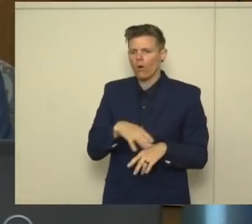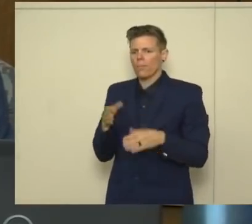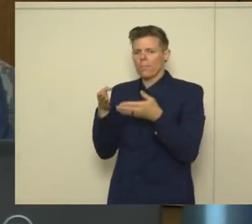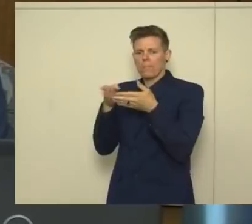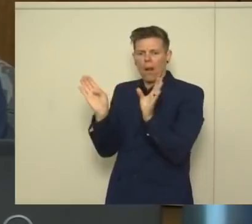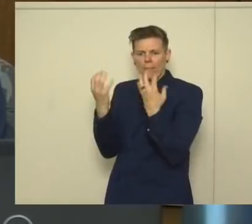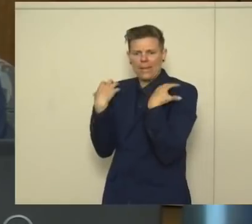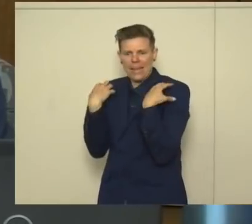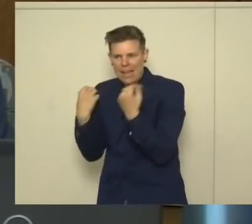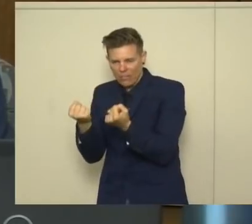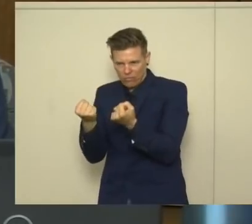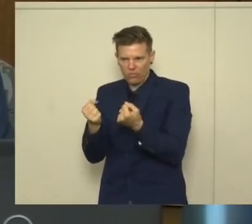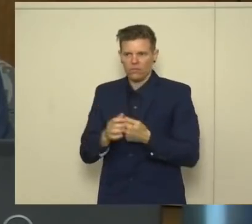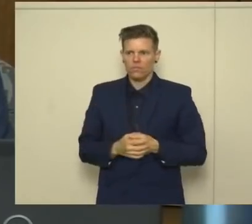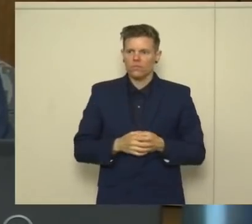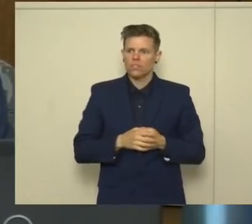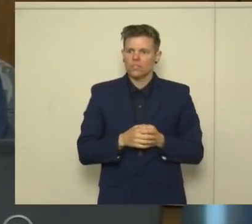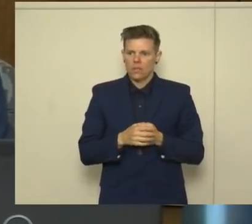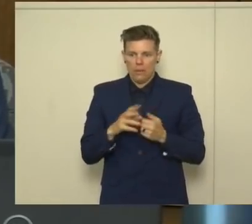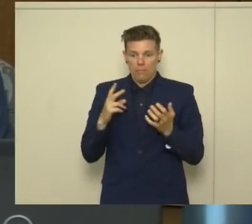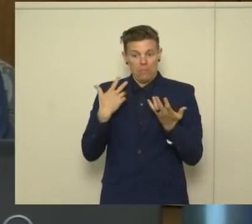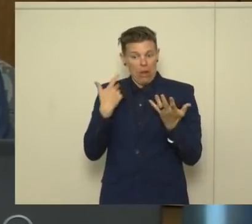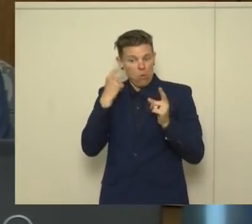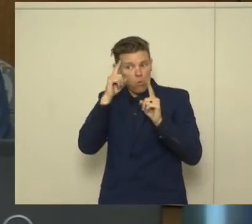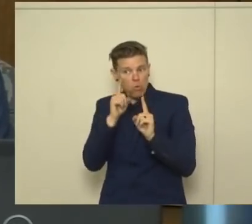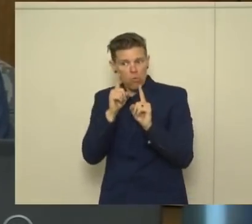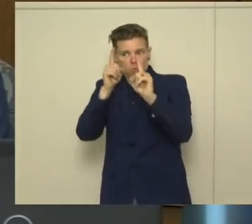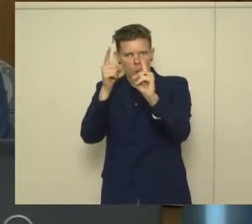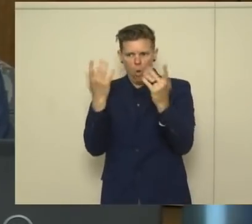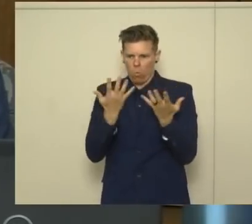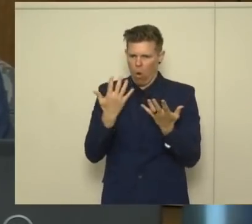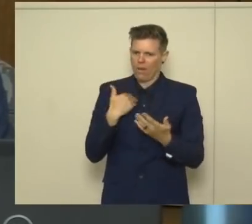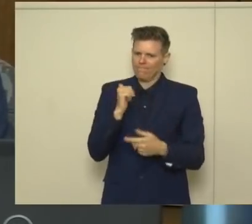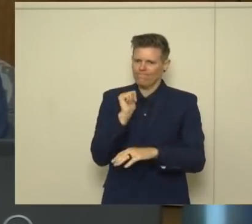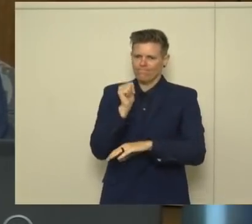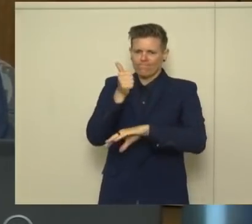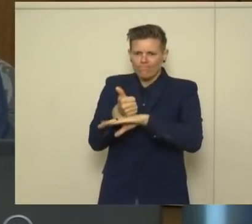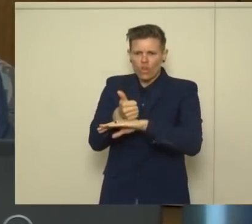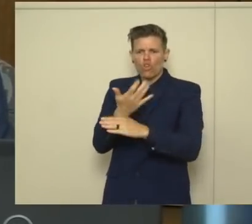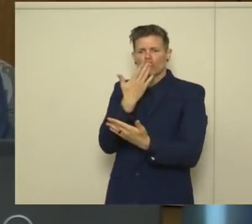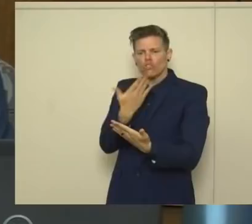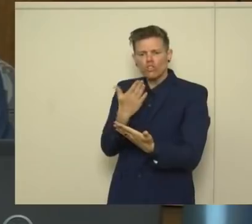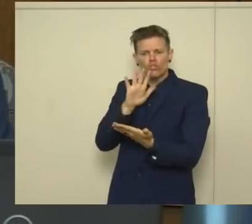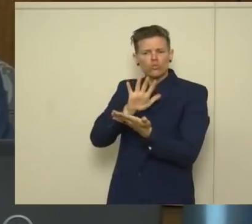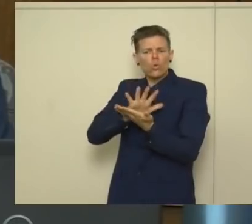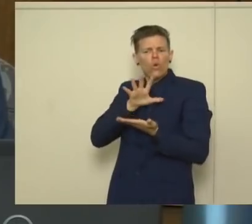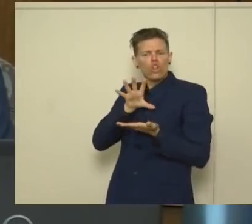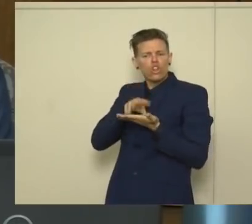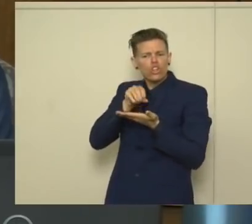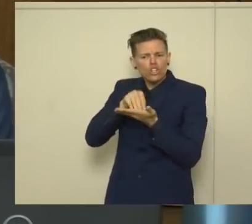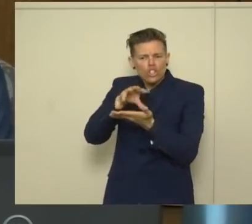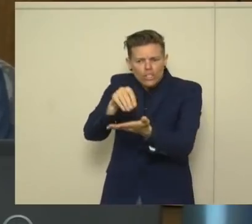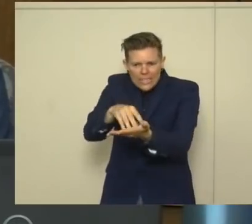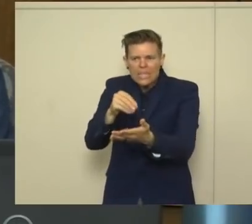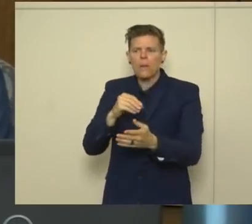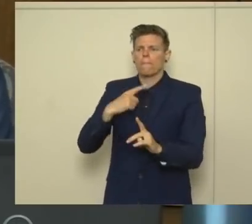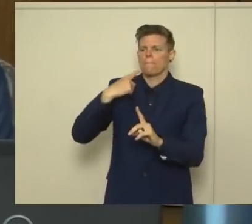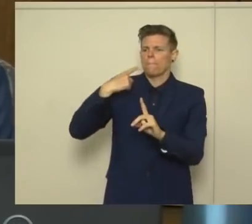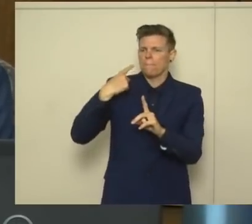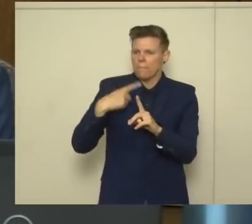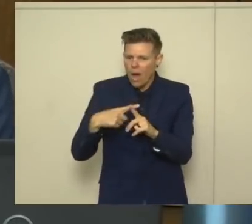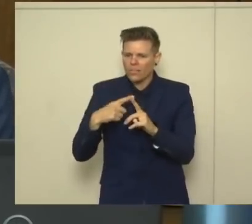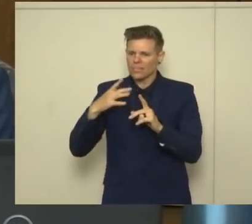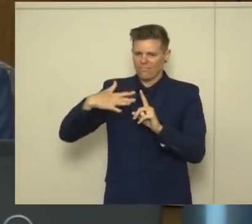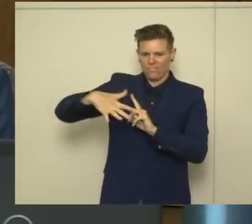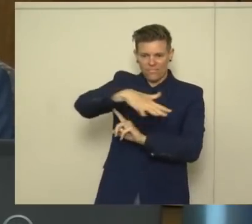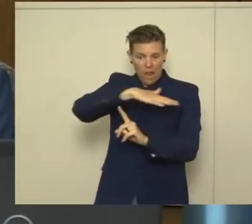instructional side and the academic side, we have strong plans in place to make sure that as the public health conditions continue to move in the right direction, as we